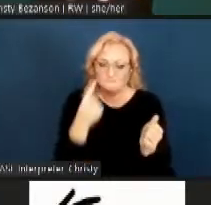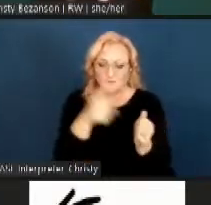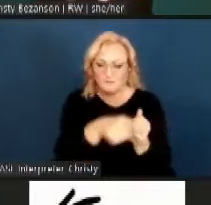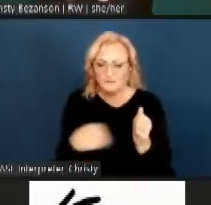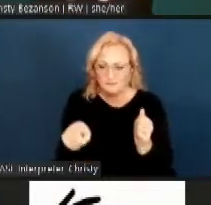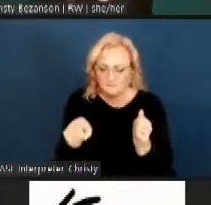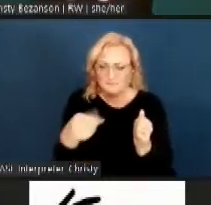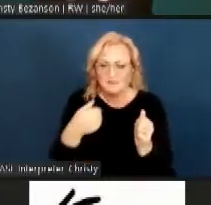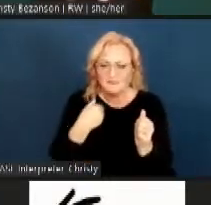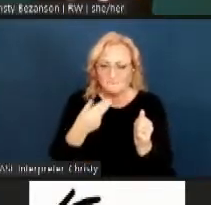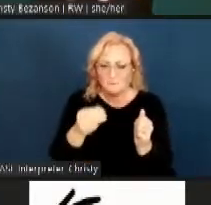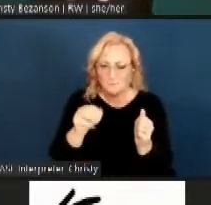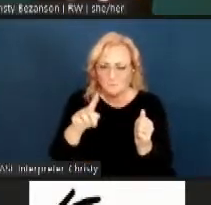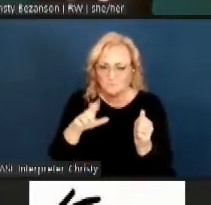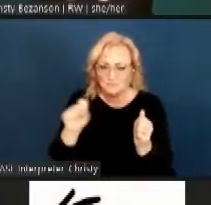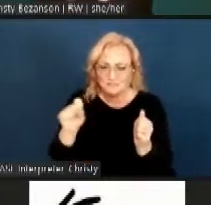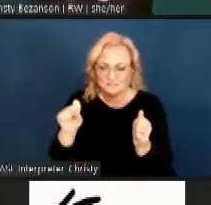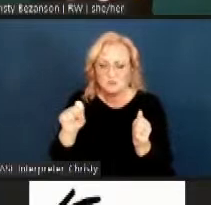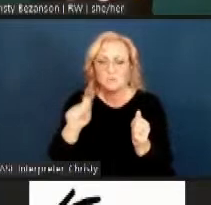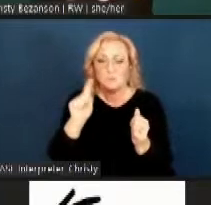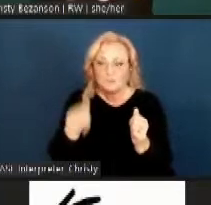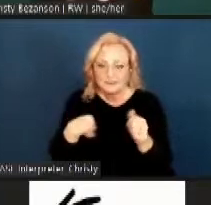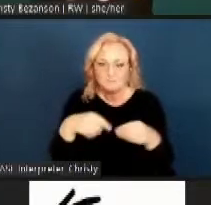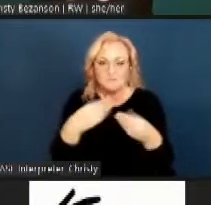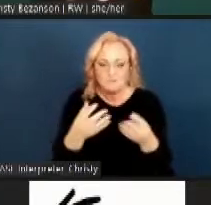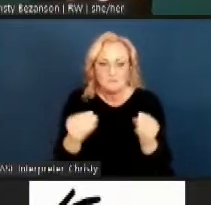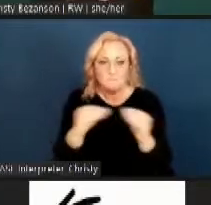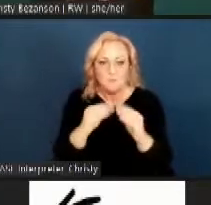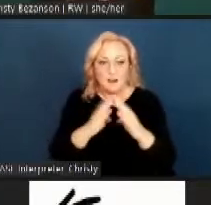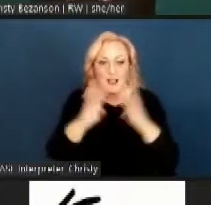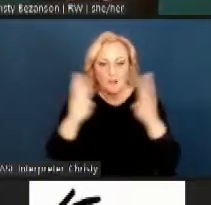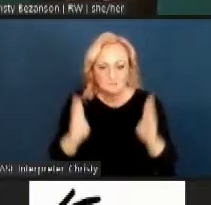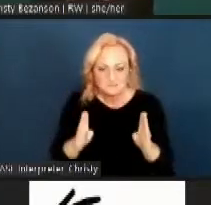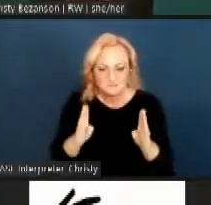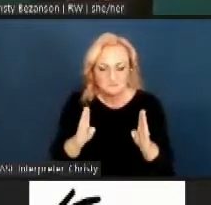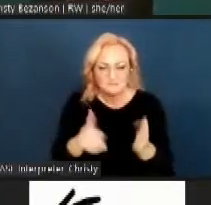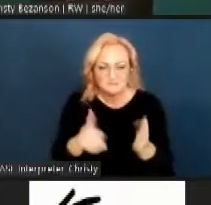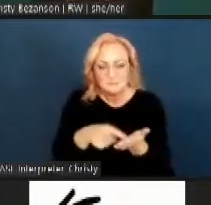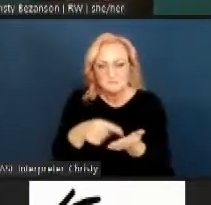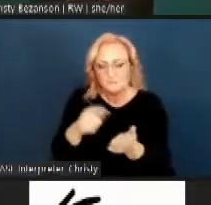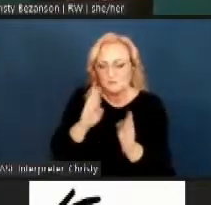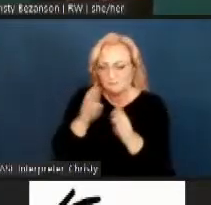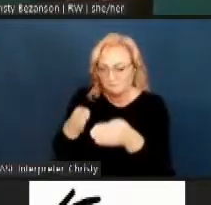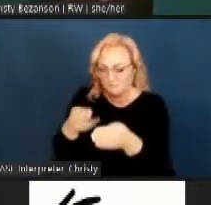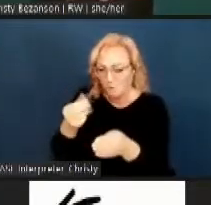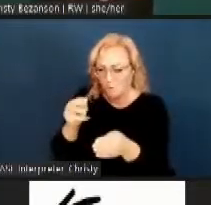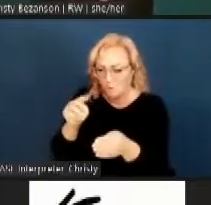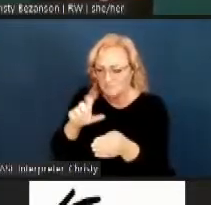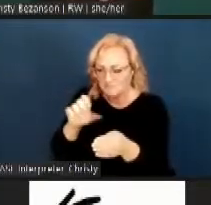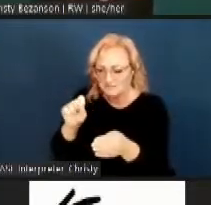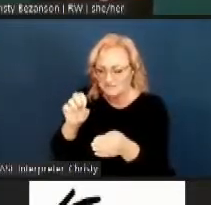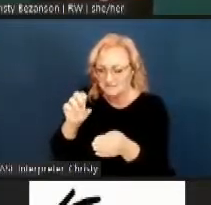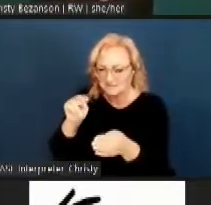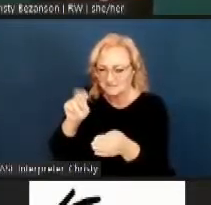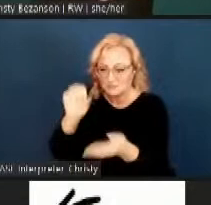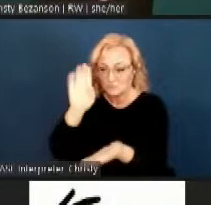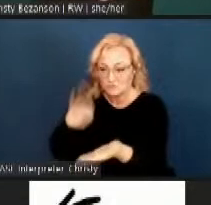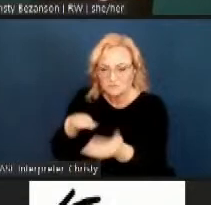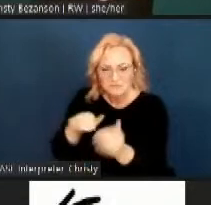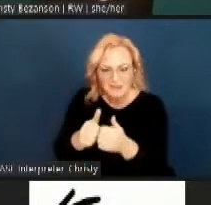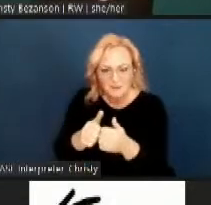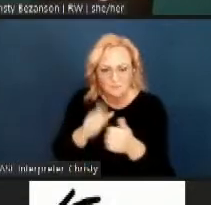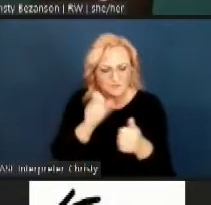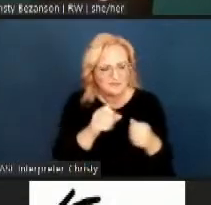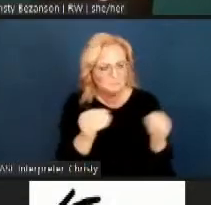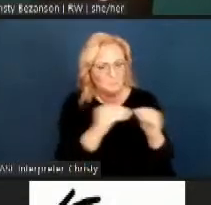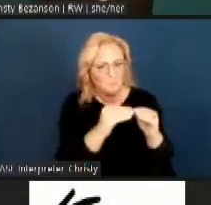got to have more housing. I say that because too frequently it's forgotten when we talk about homelessness. If we're going to reduce homelessness, we got to have more housing. We're not going